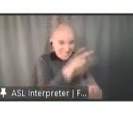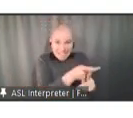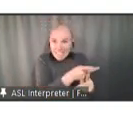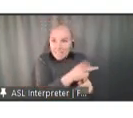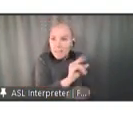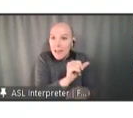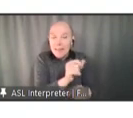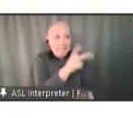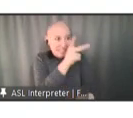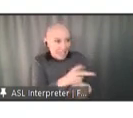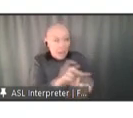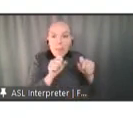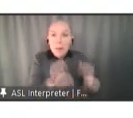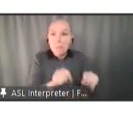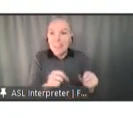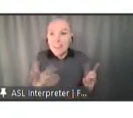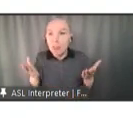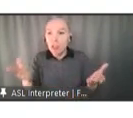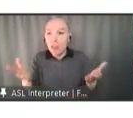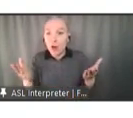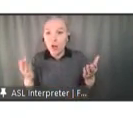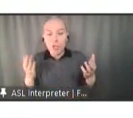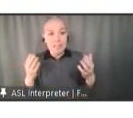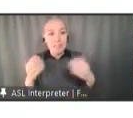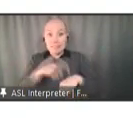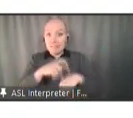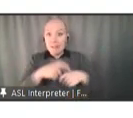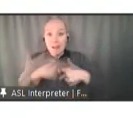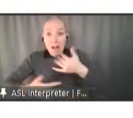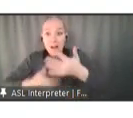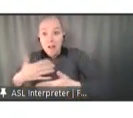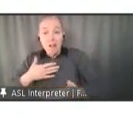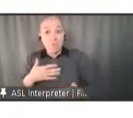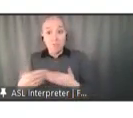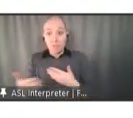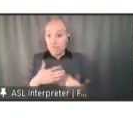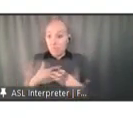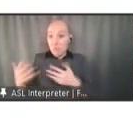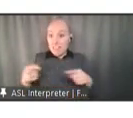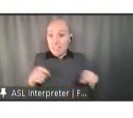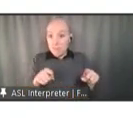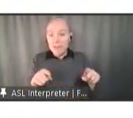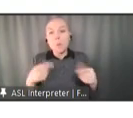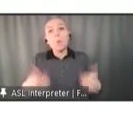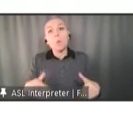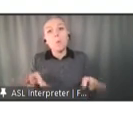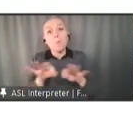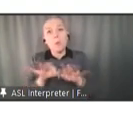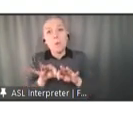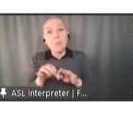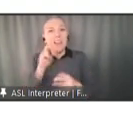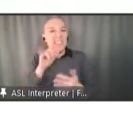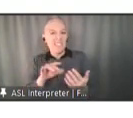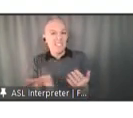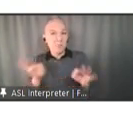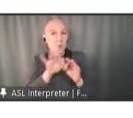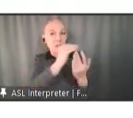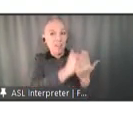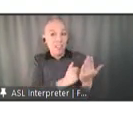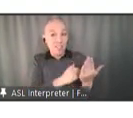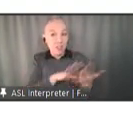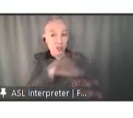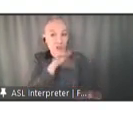all of us. So my largest hope is that, as you were mentioning, we could take this as a lesson learned. We could use this to invest in what we need to